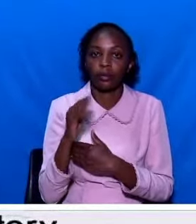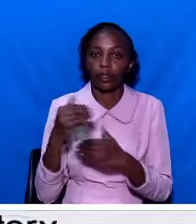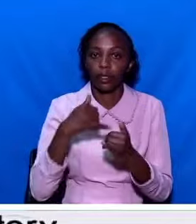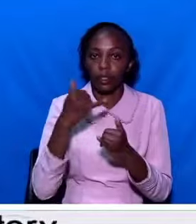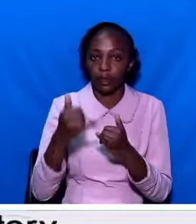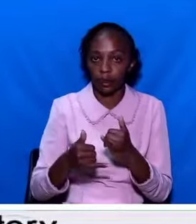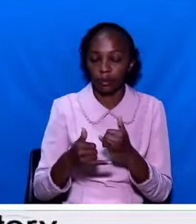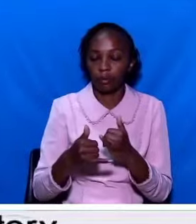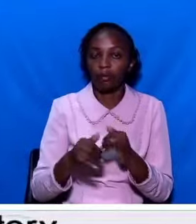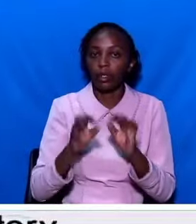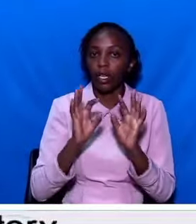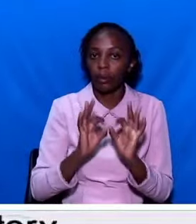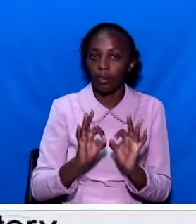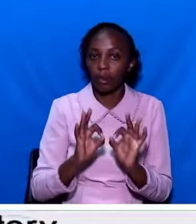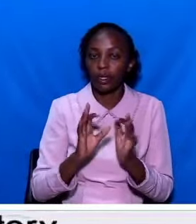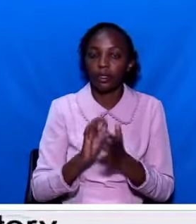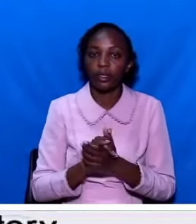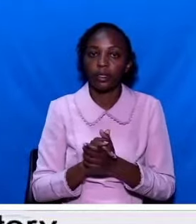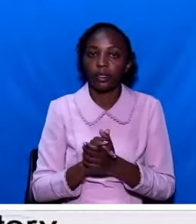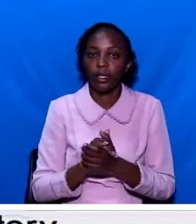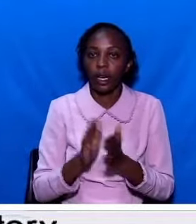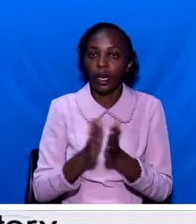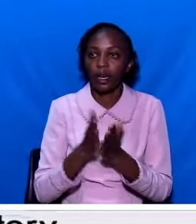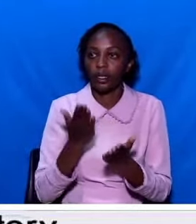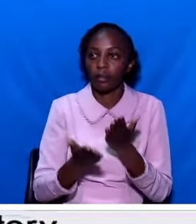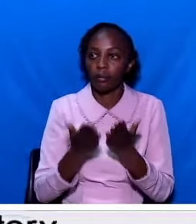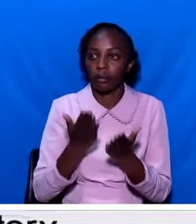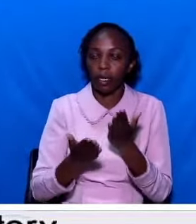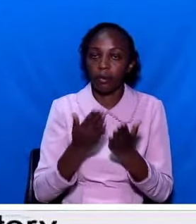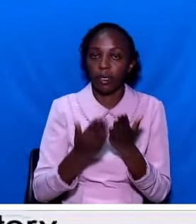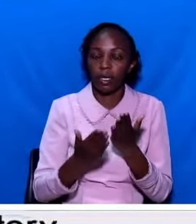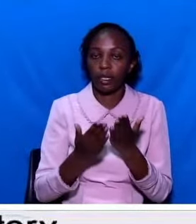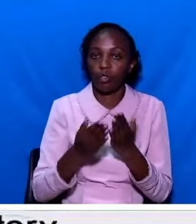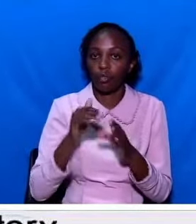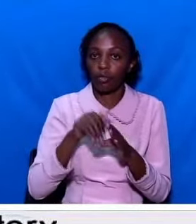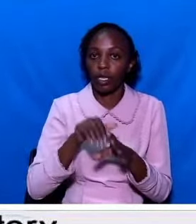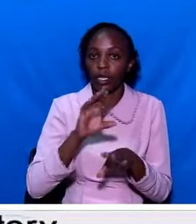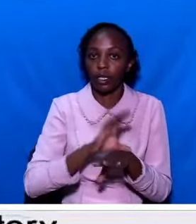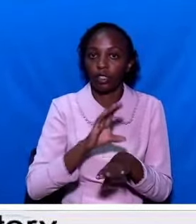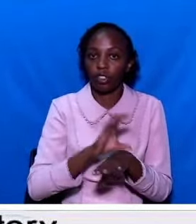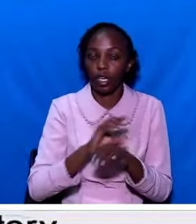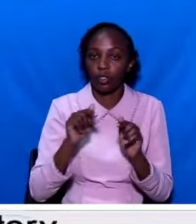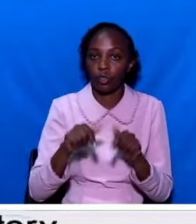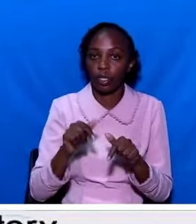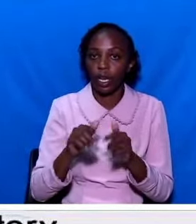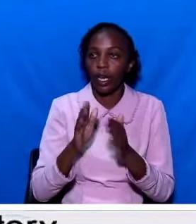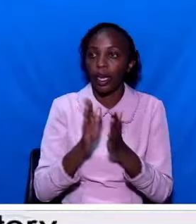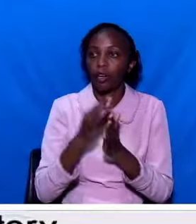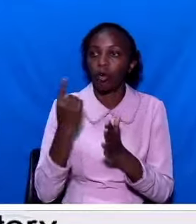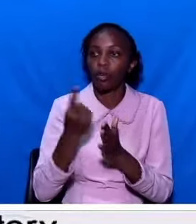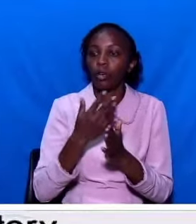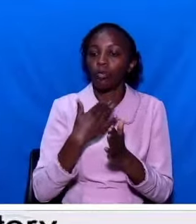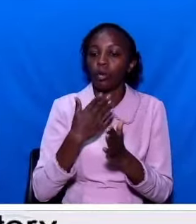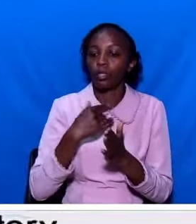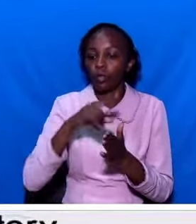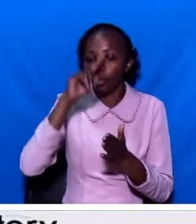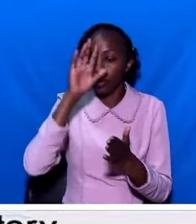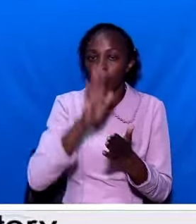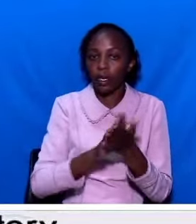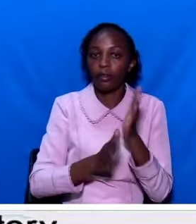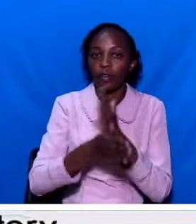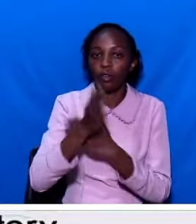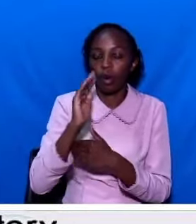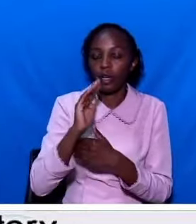great. And maybe you just walked in church today and you just want to believe God that your end